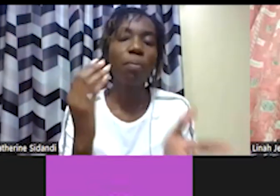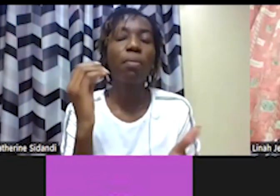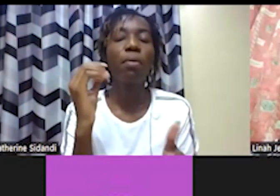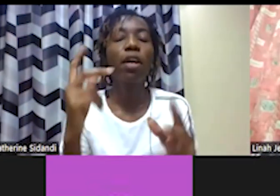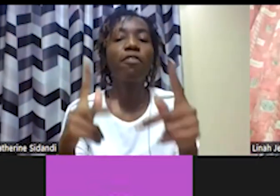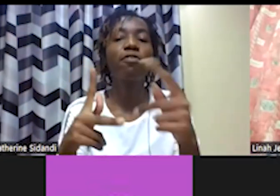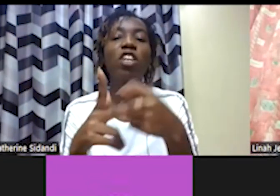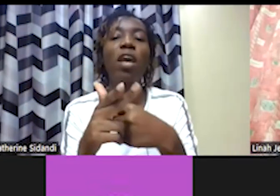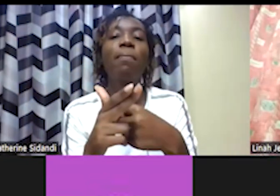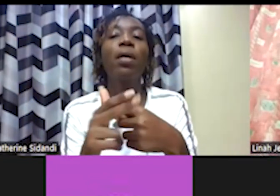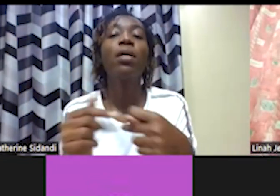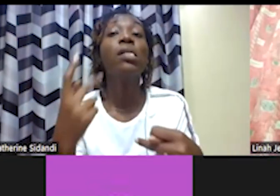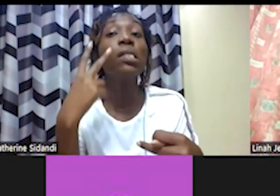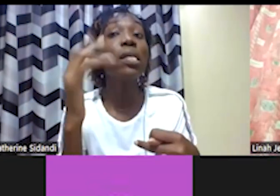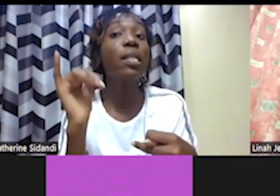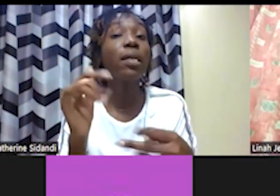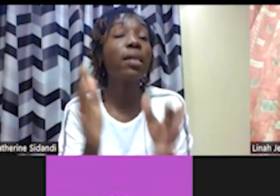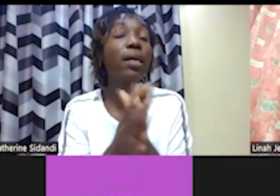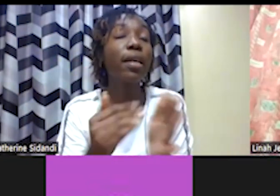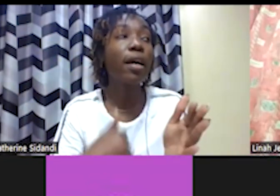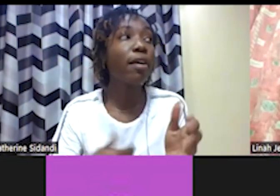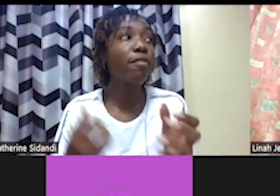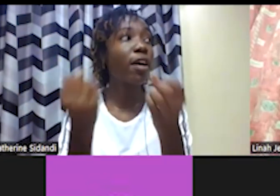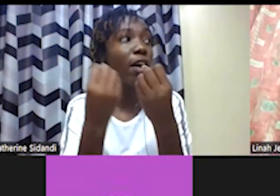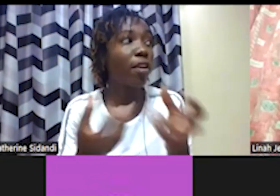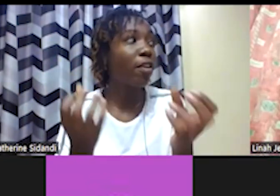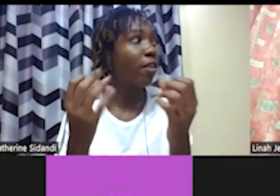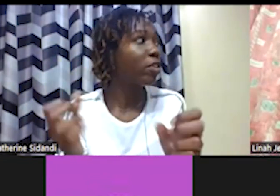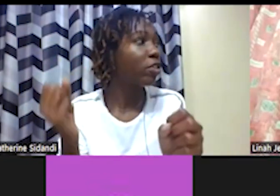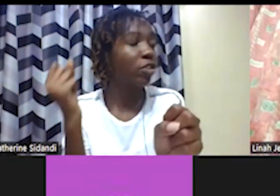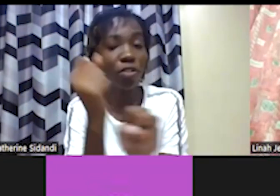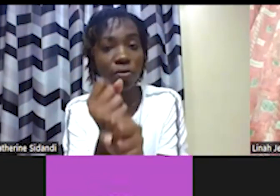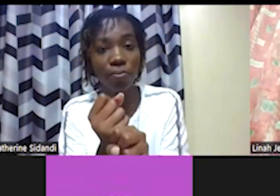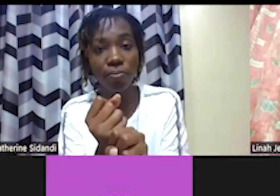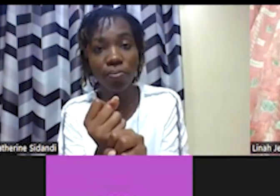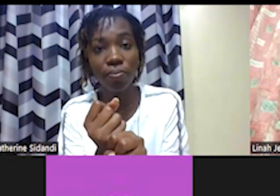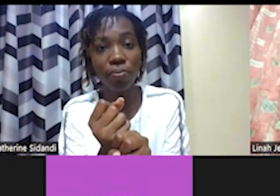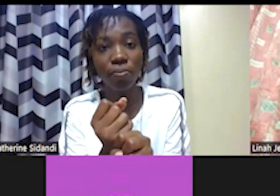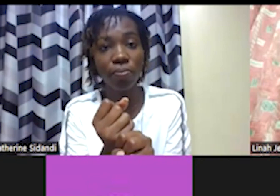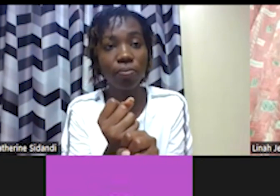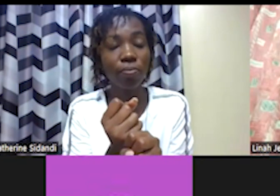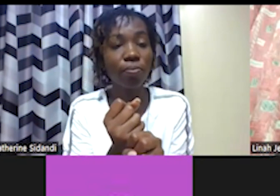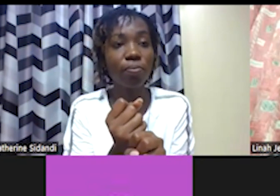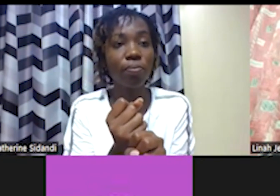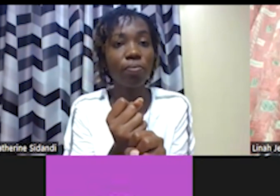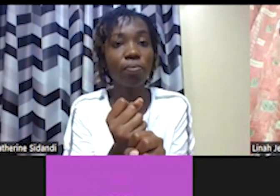you? There's so much to be done in the world. Create your own smoke.